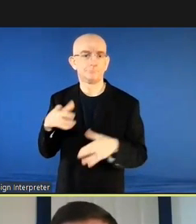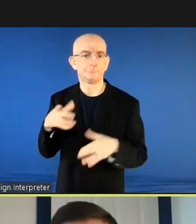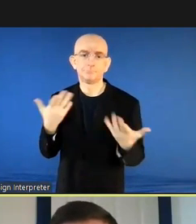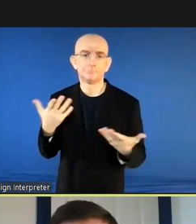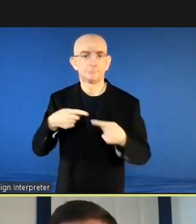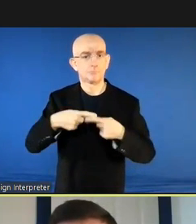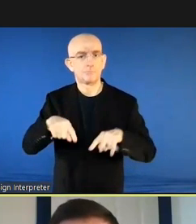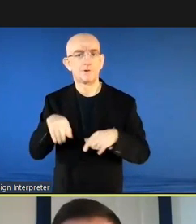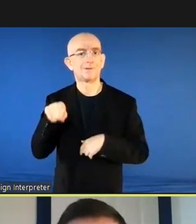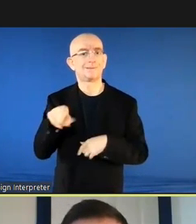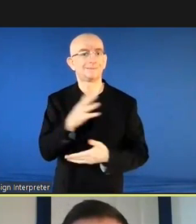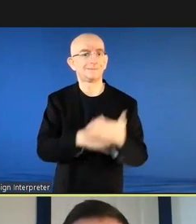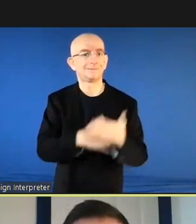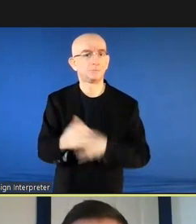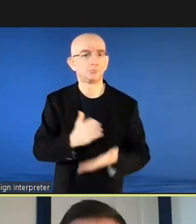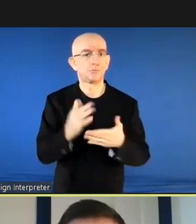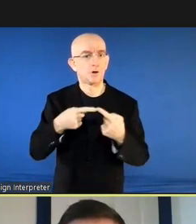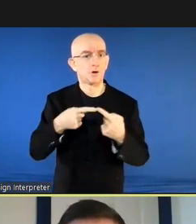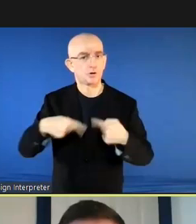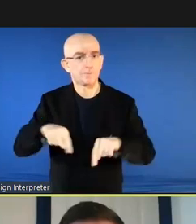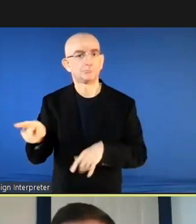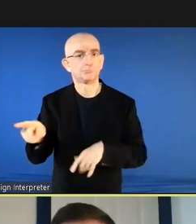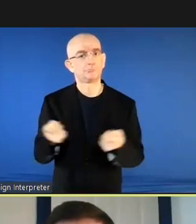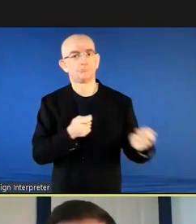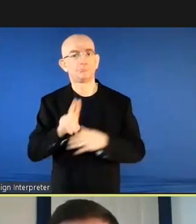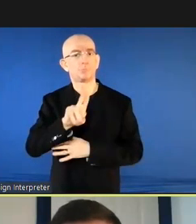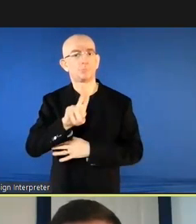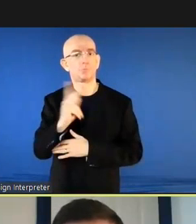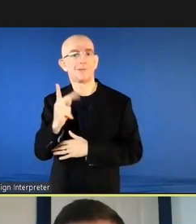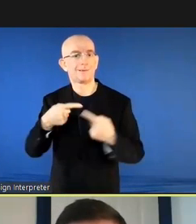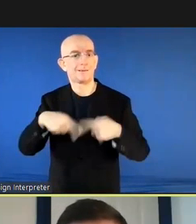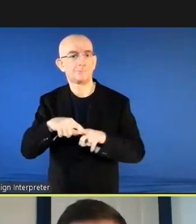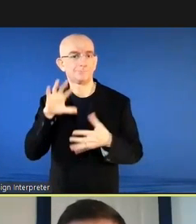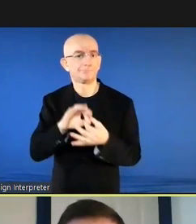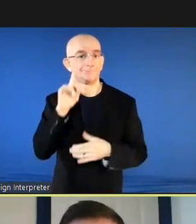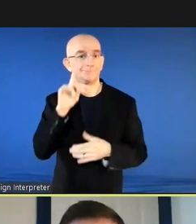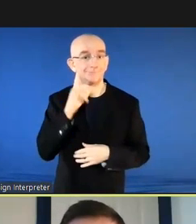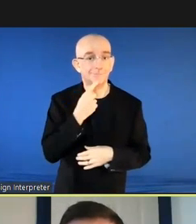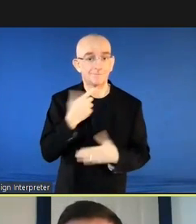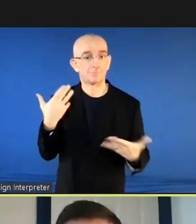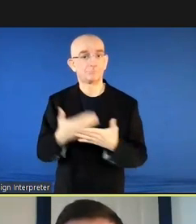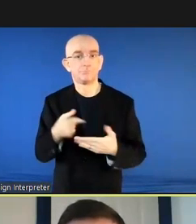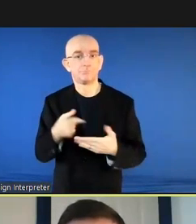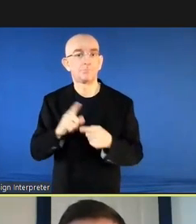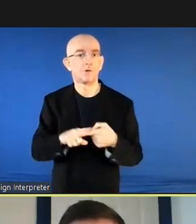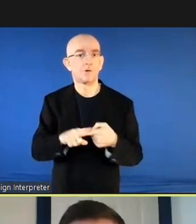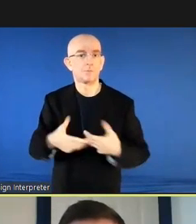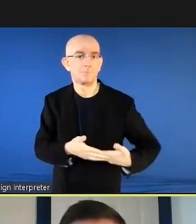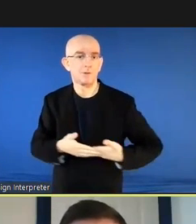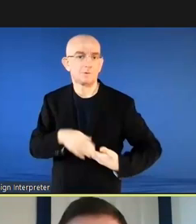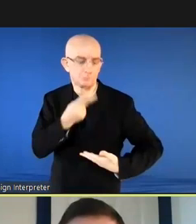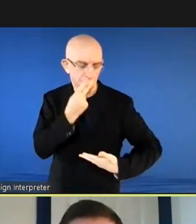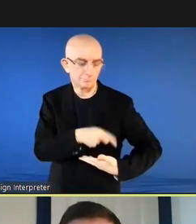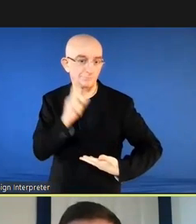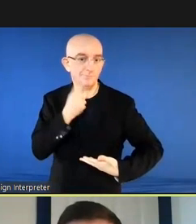the newborn hearing screening programme for children in the UK and chairs its advisory group. But most importantly, Susan has